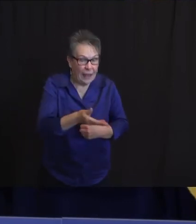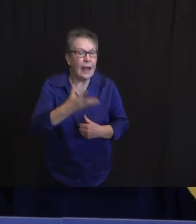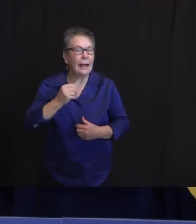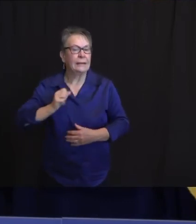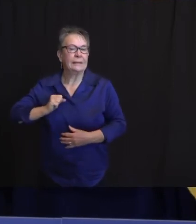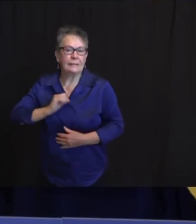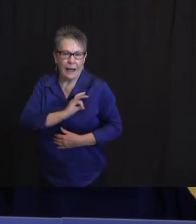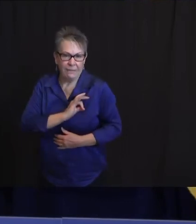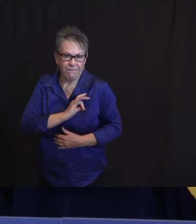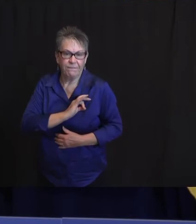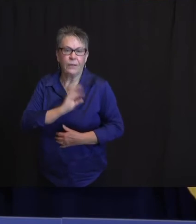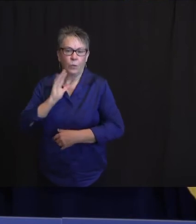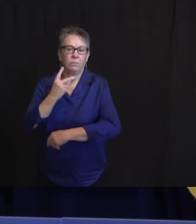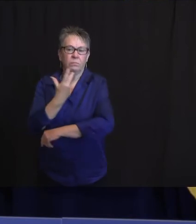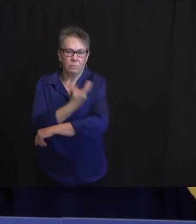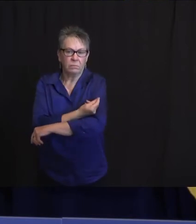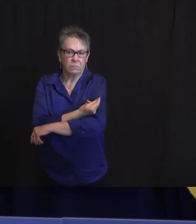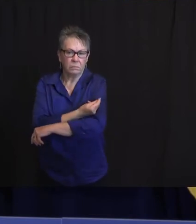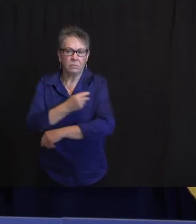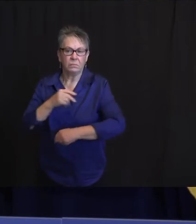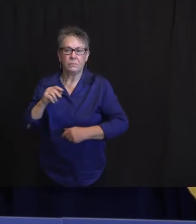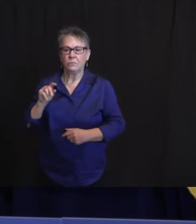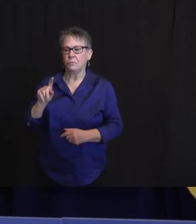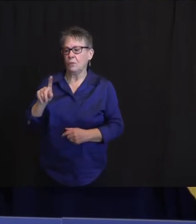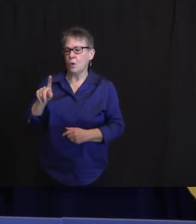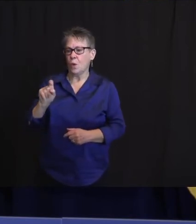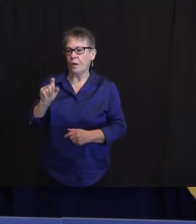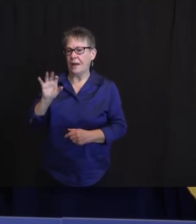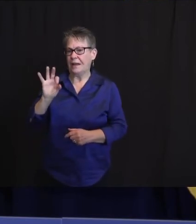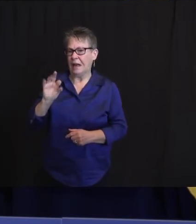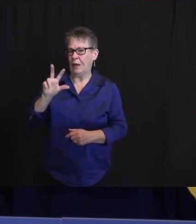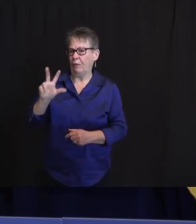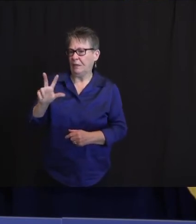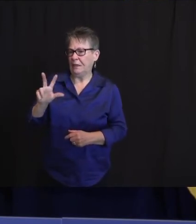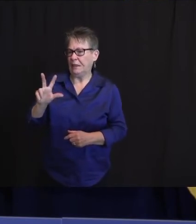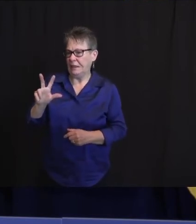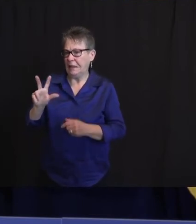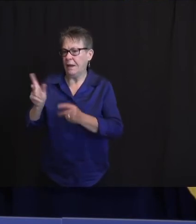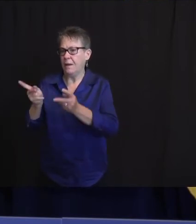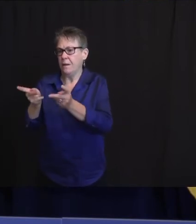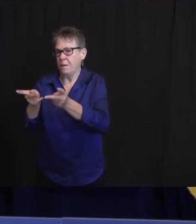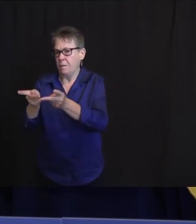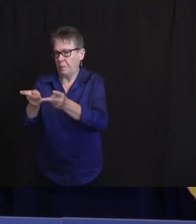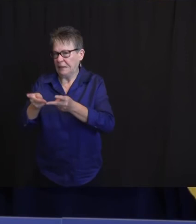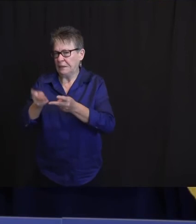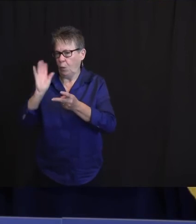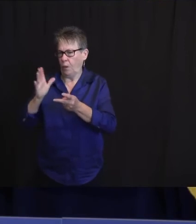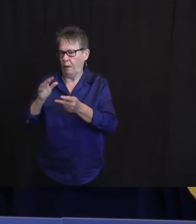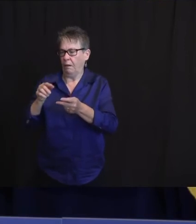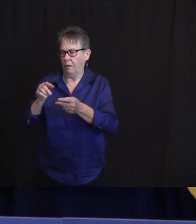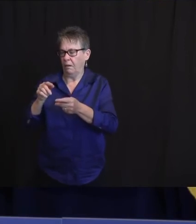193 facilities have vaccination clinics scheduled this week, and